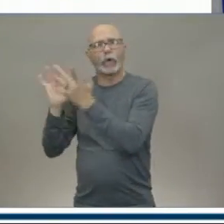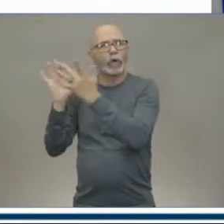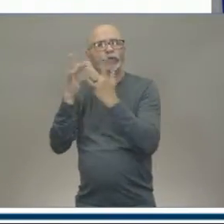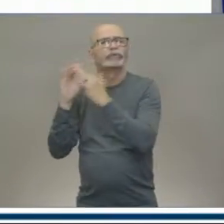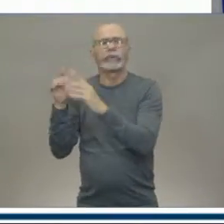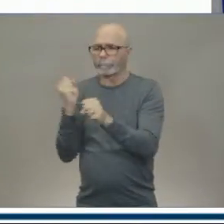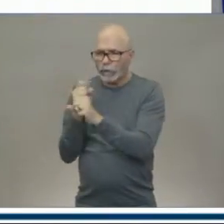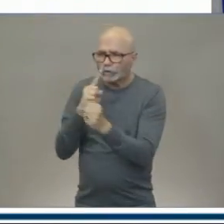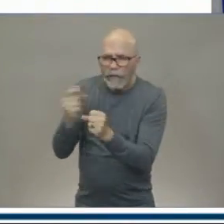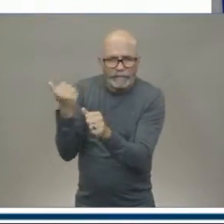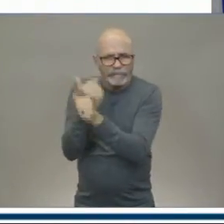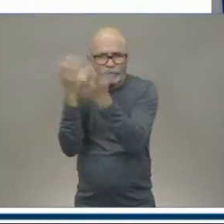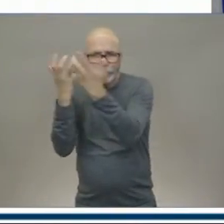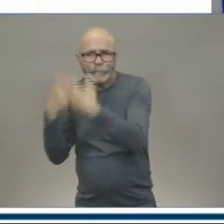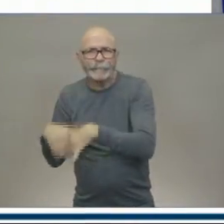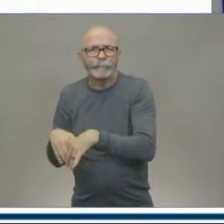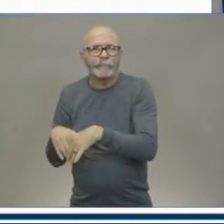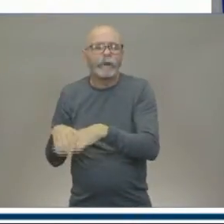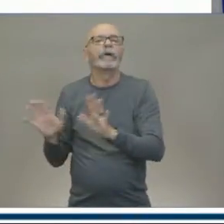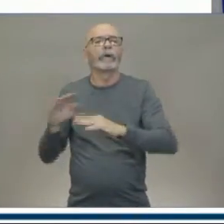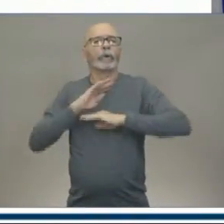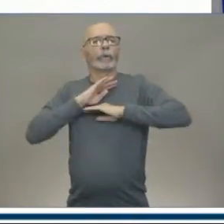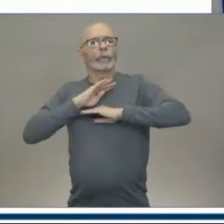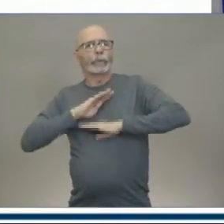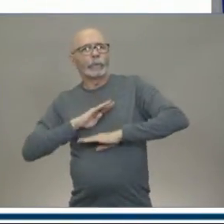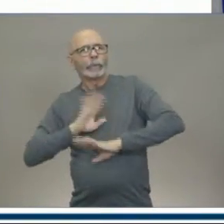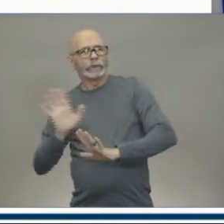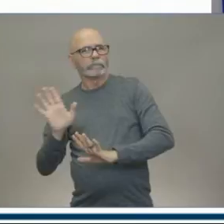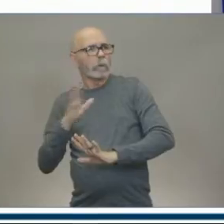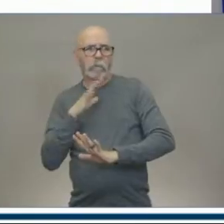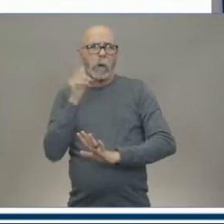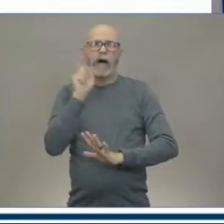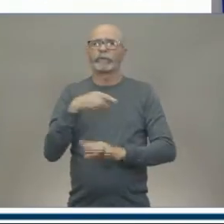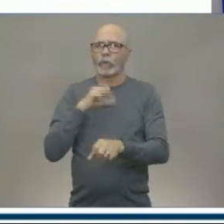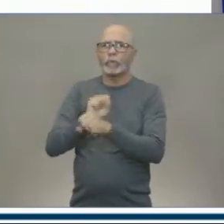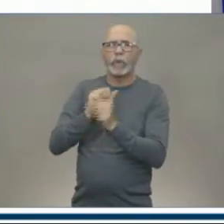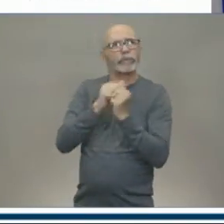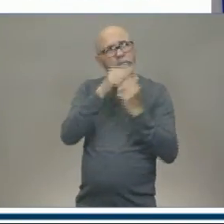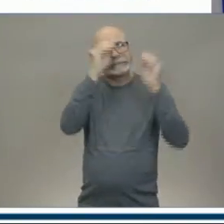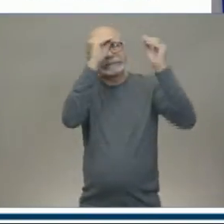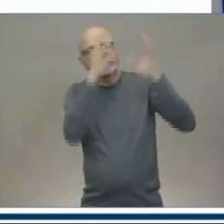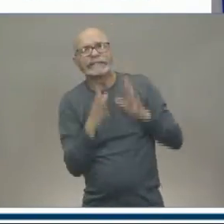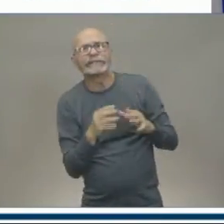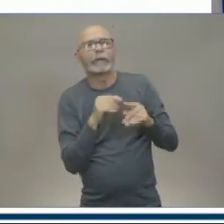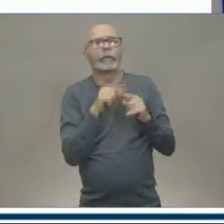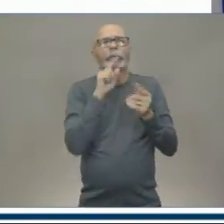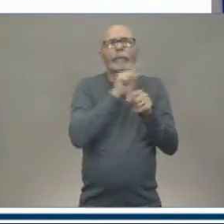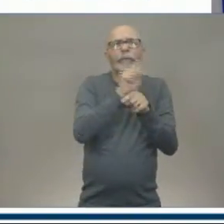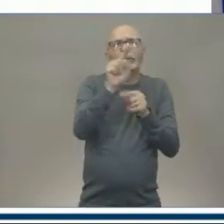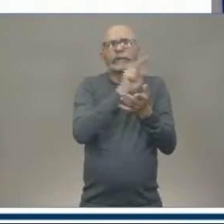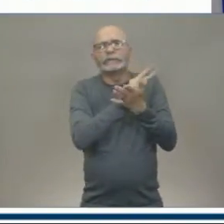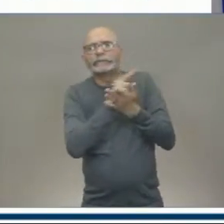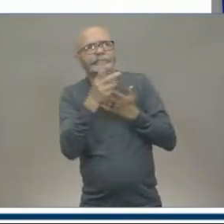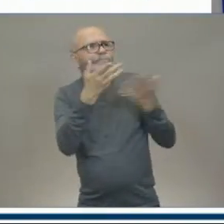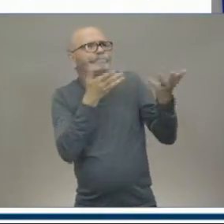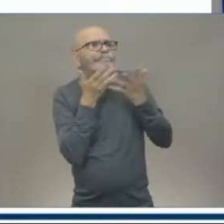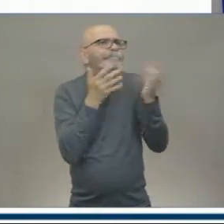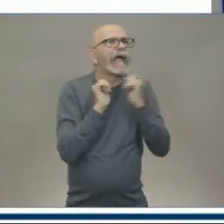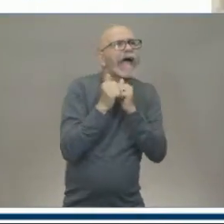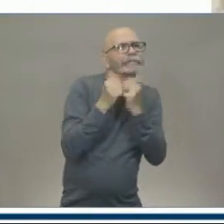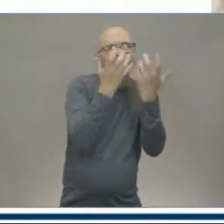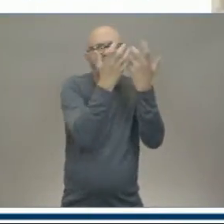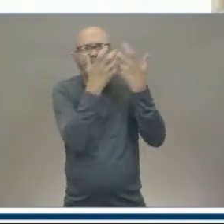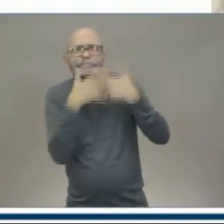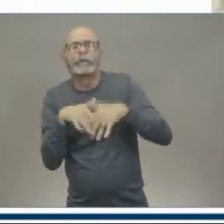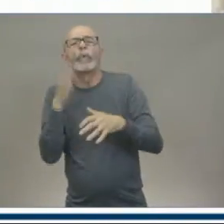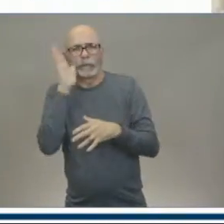that they're safe, and that we will work with their teachers over the next number of weeks to make sure that we stay in contact and connected to them.